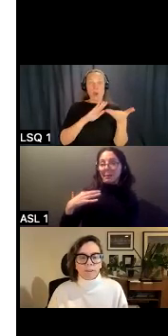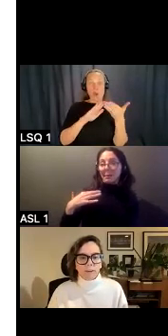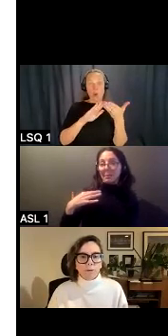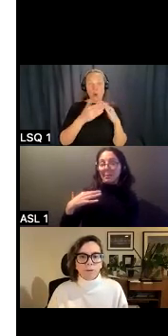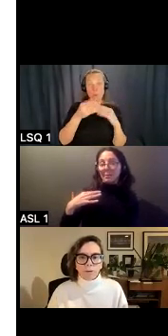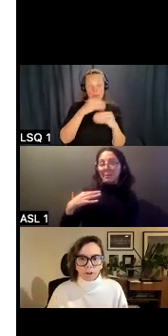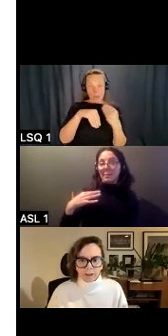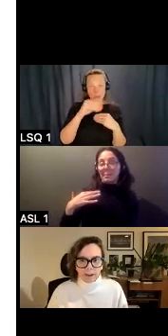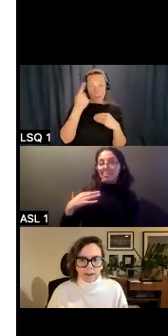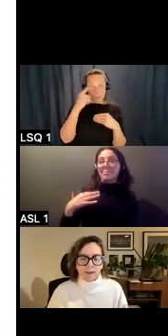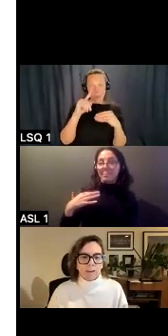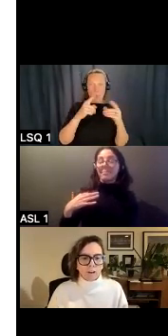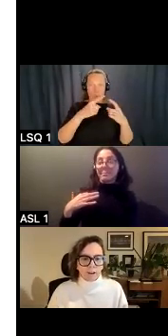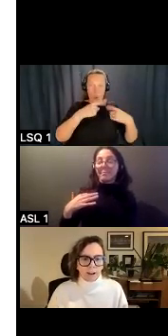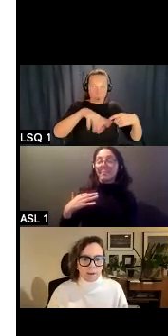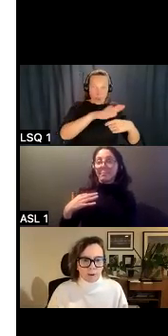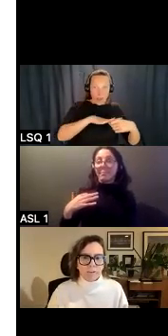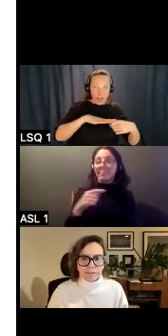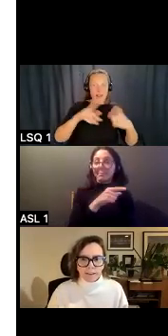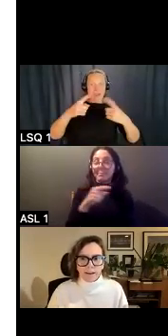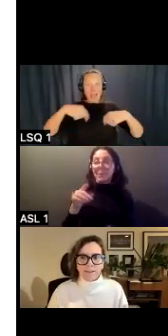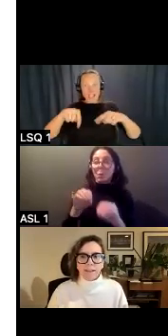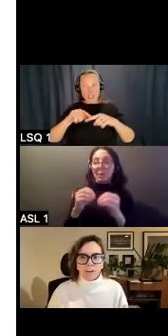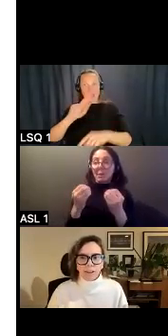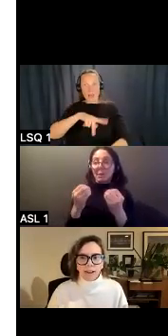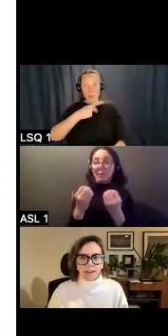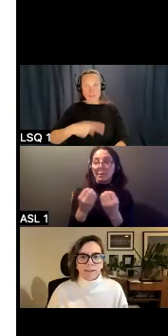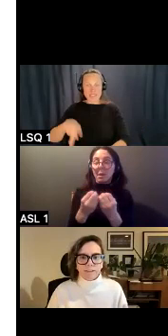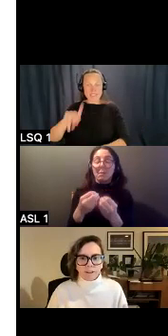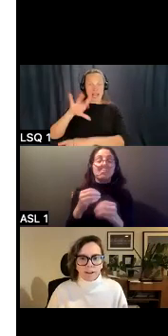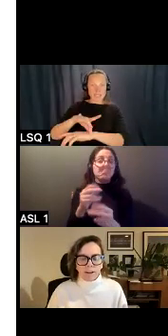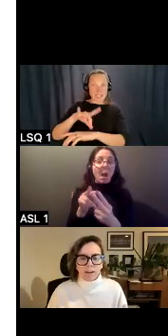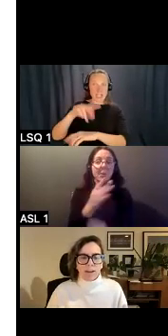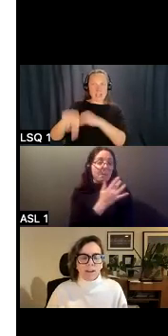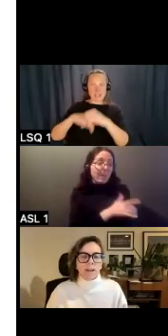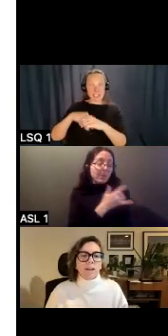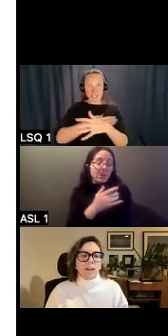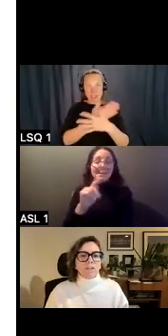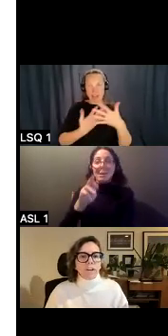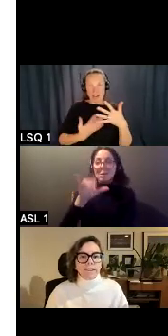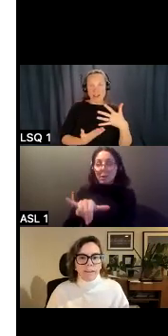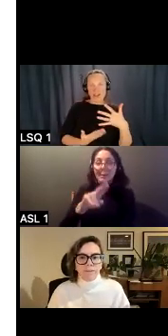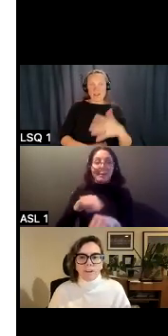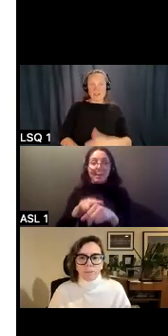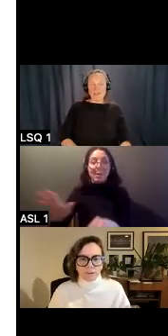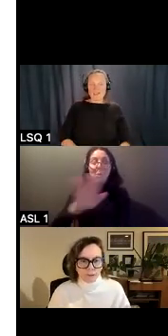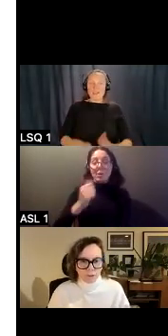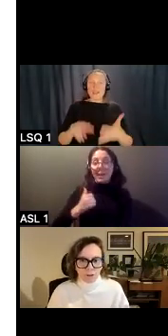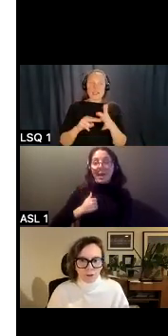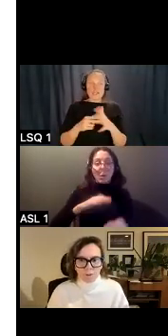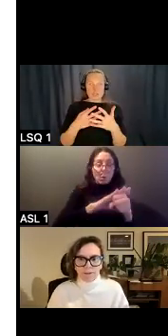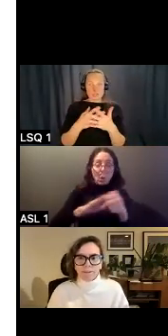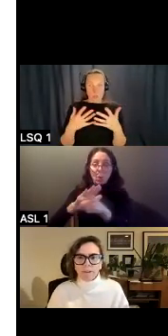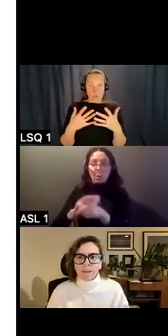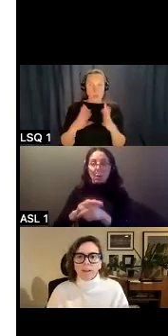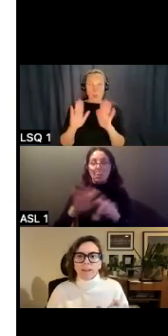coordinate organizations, regional, provincially, territorially, and nationally. This means